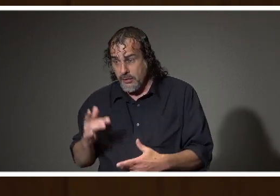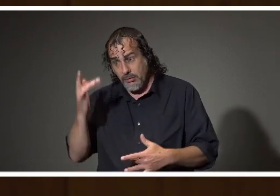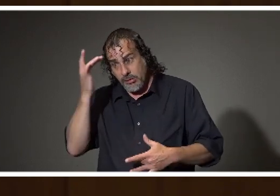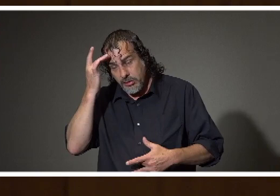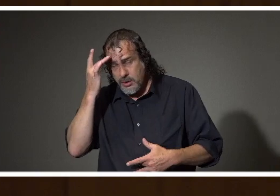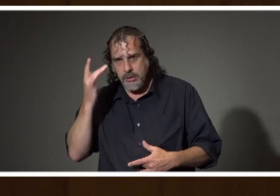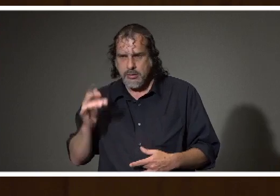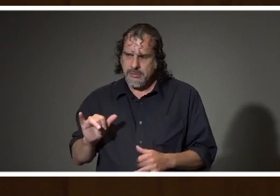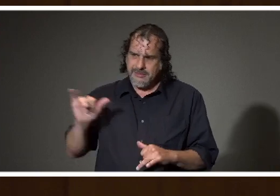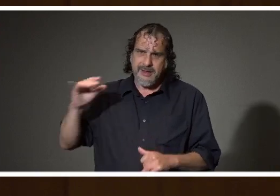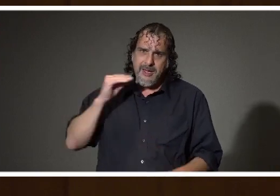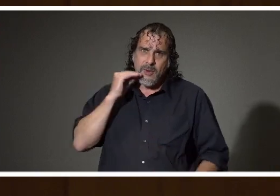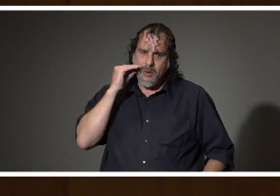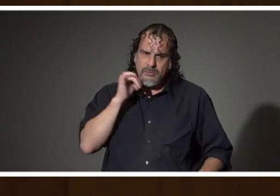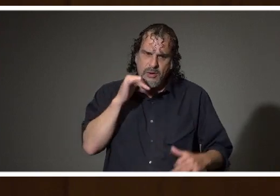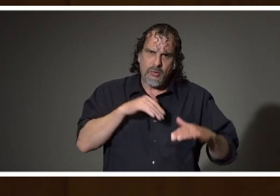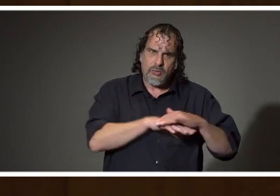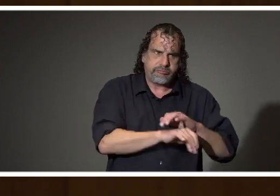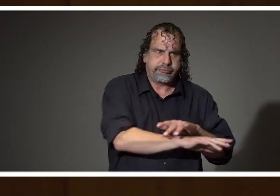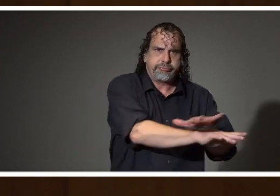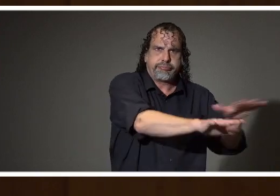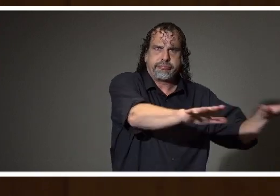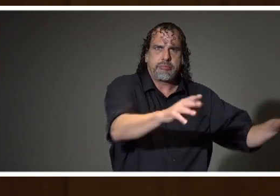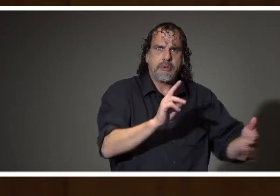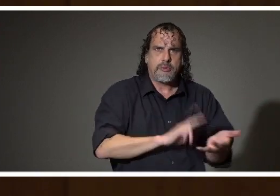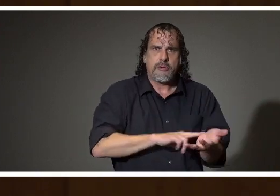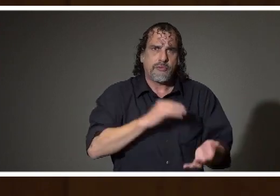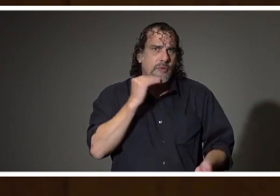and potentially spread this disease.